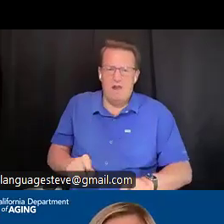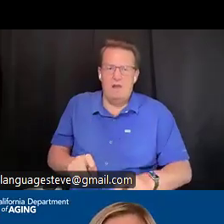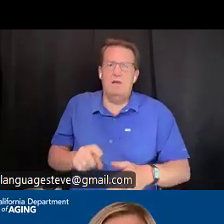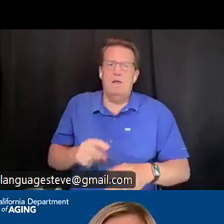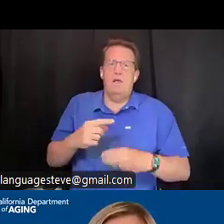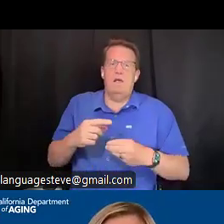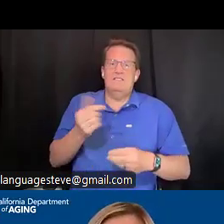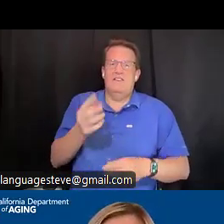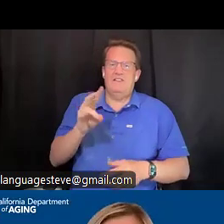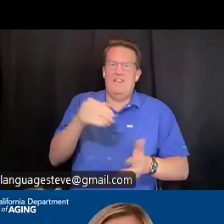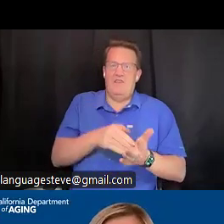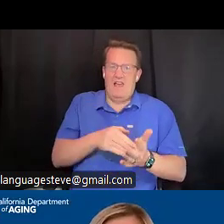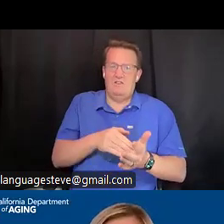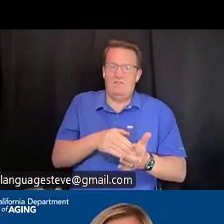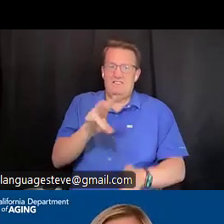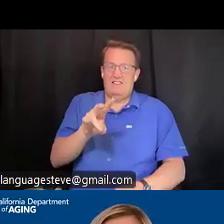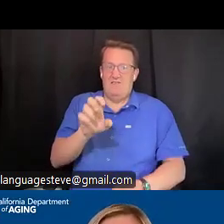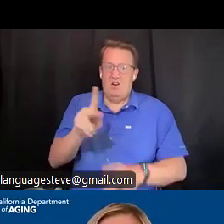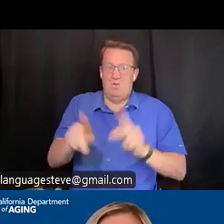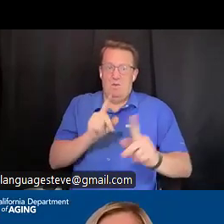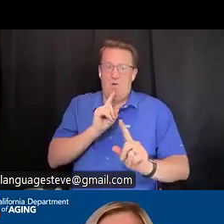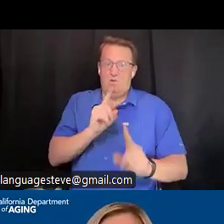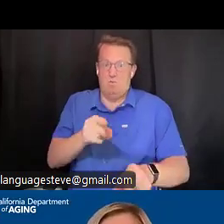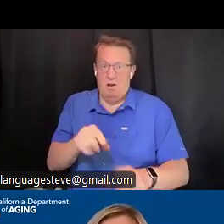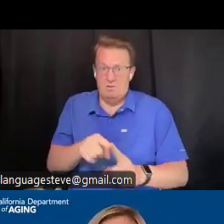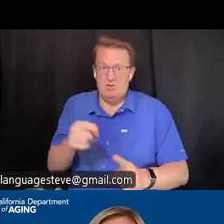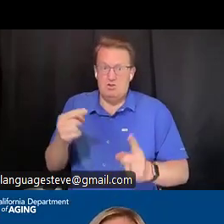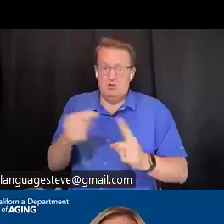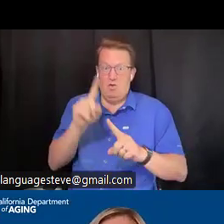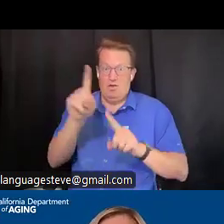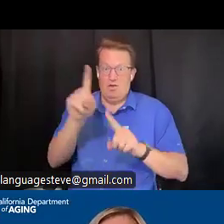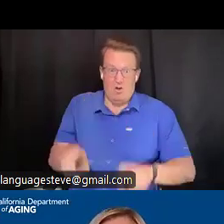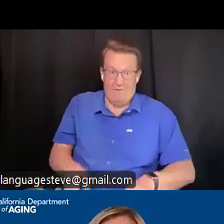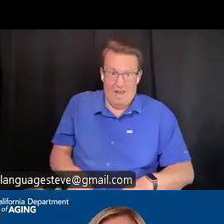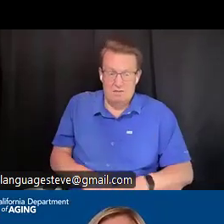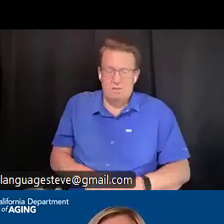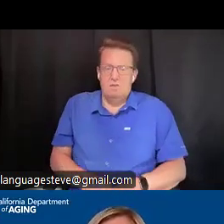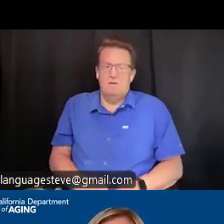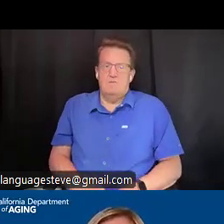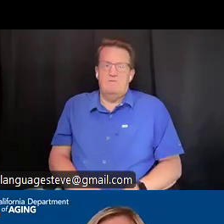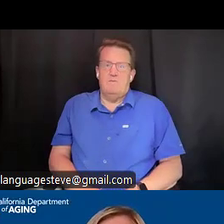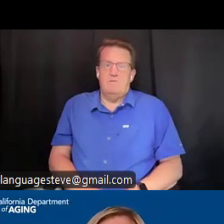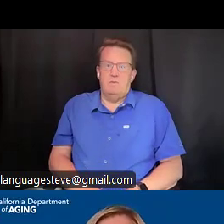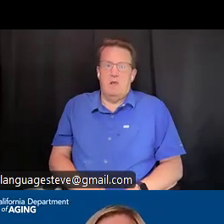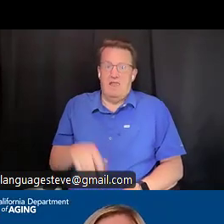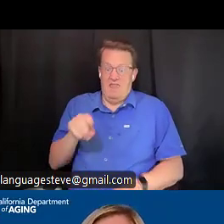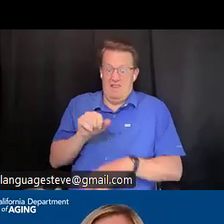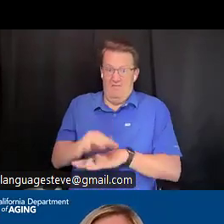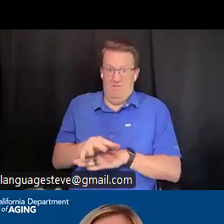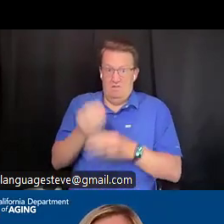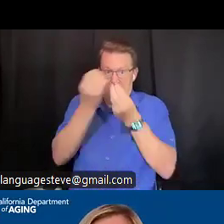17,700 older adults responding. That then influenced and informed Senate